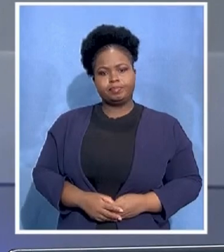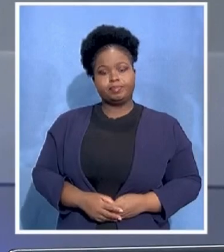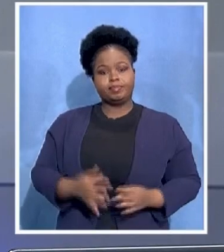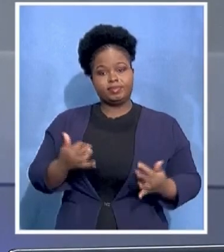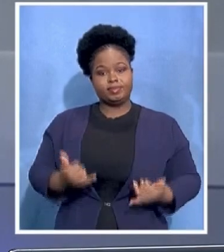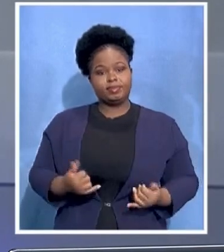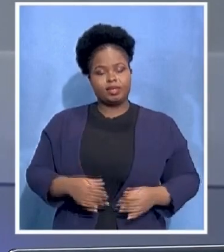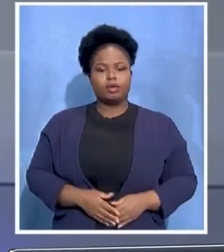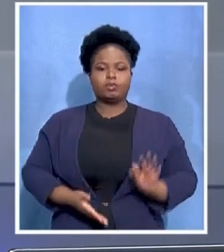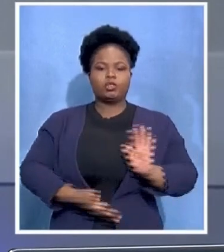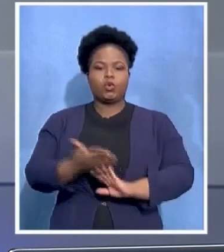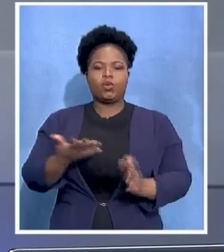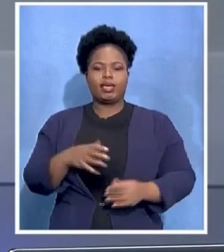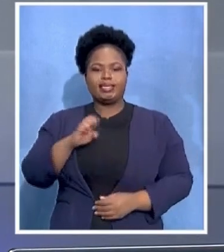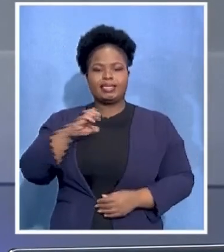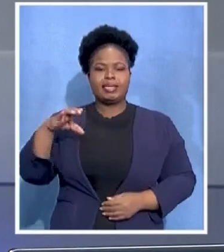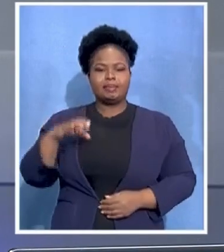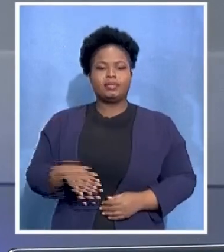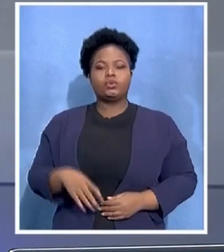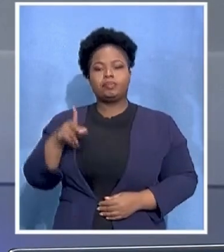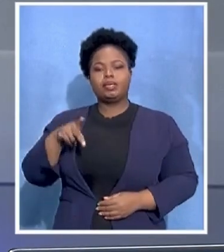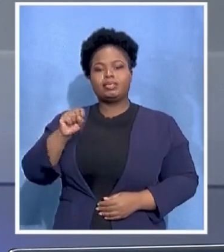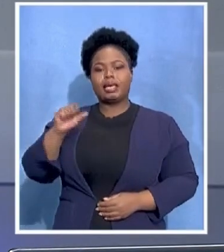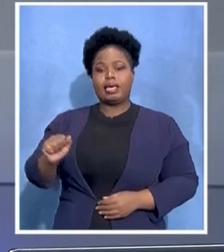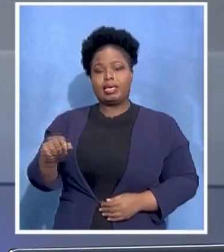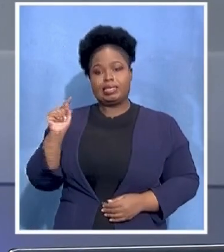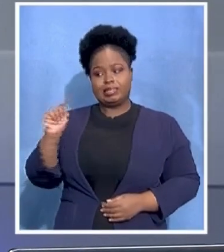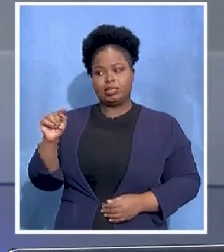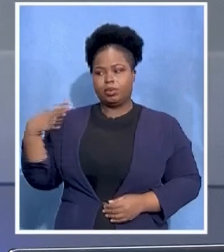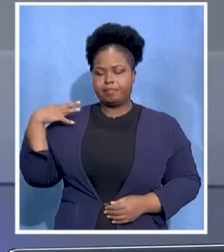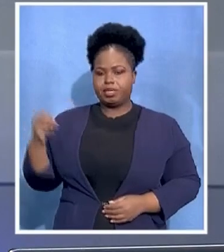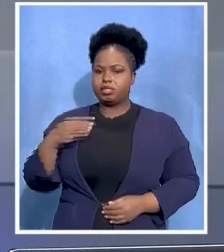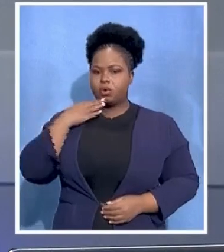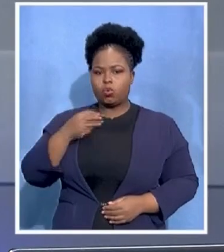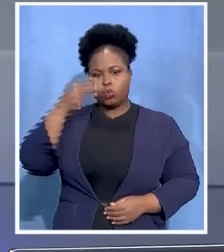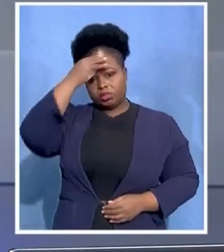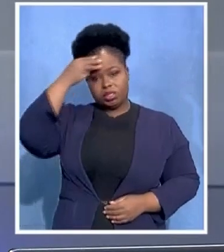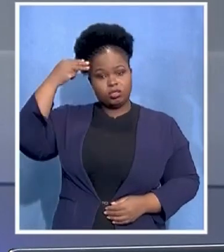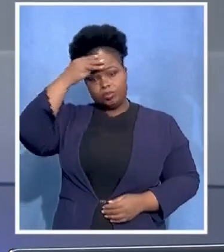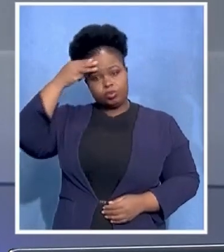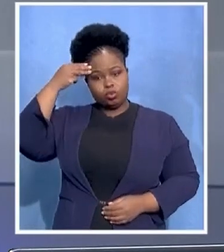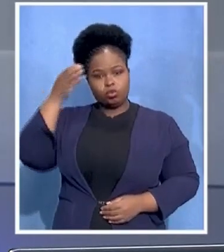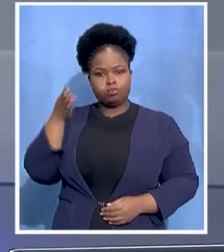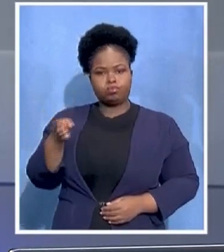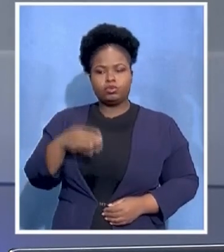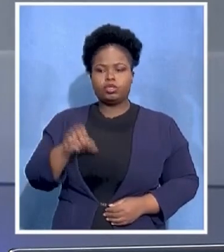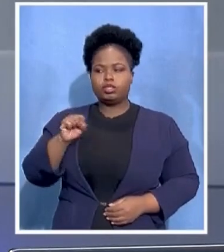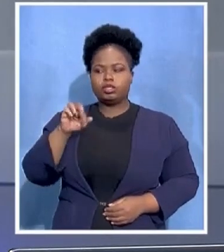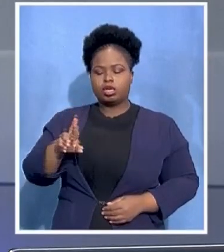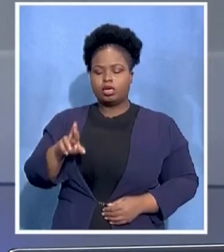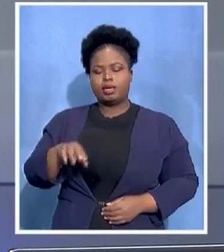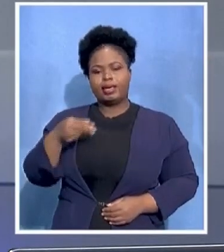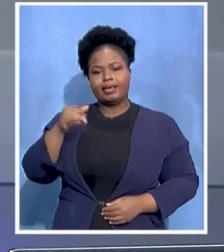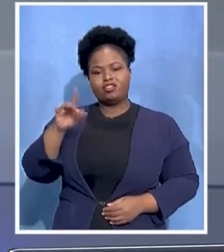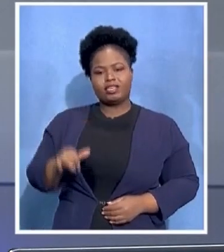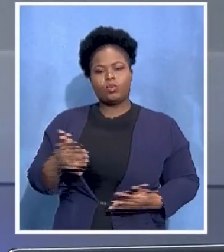Service and Administration Minister Senzo Mchunu is visiting the Sir Henry Elliot Hospital in Mthatha. The hospital will be one of the